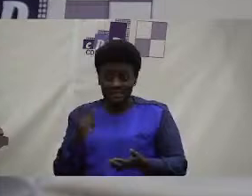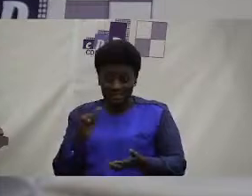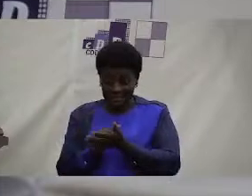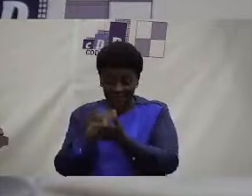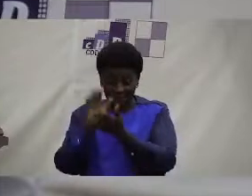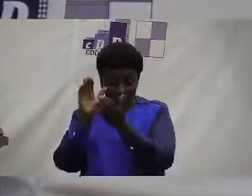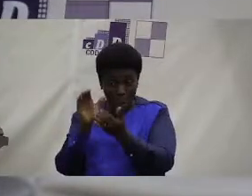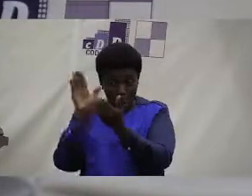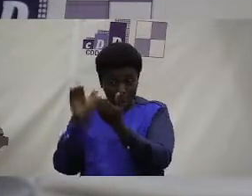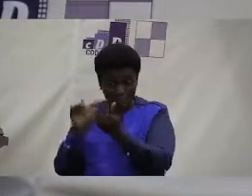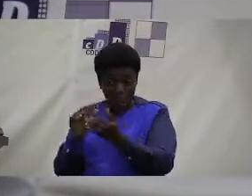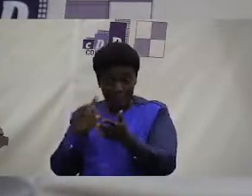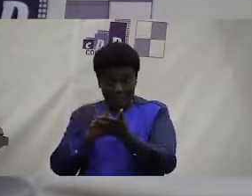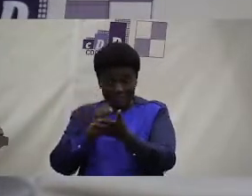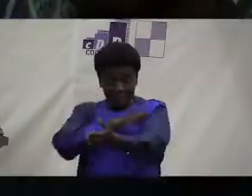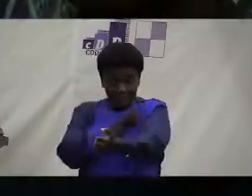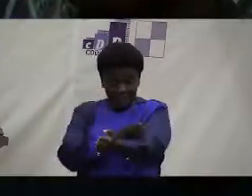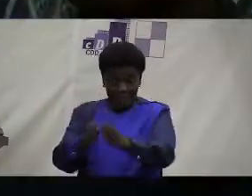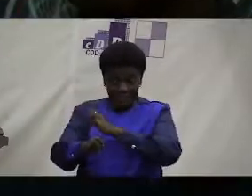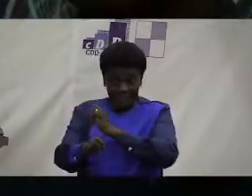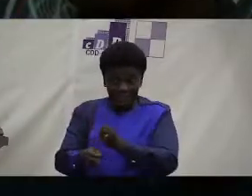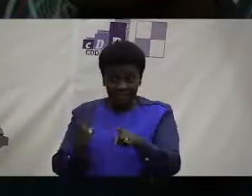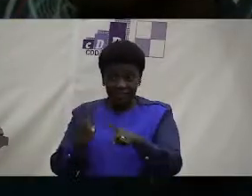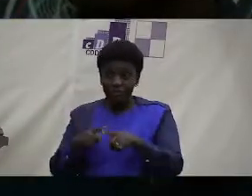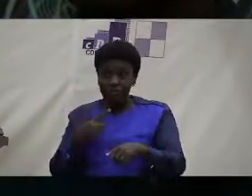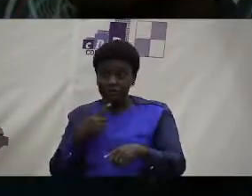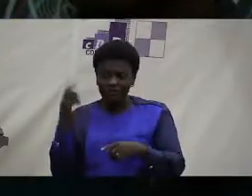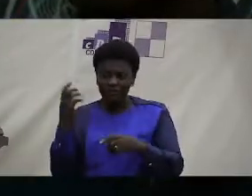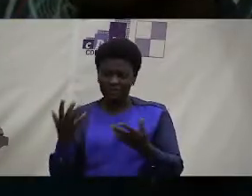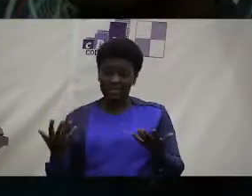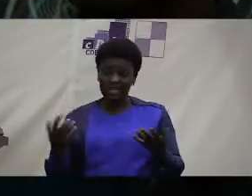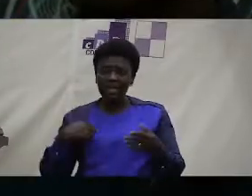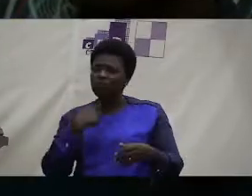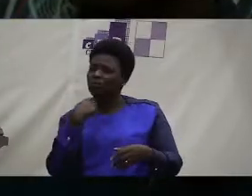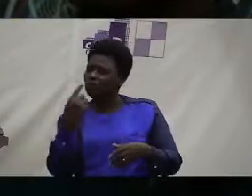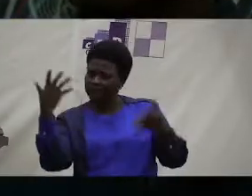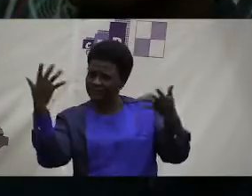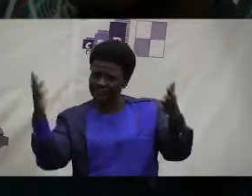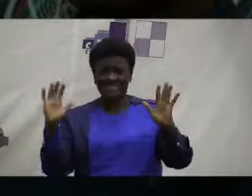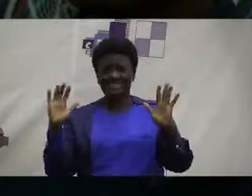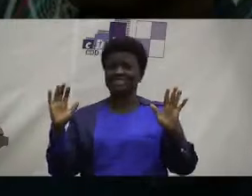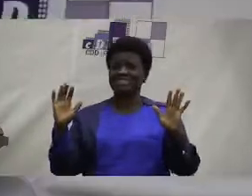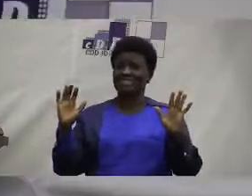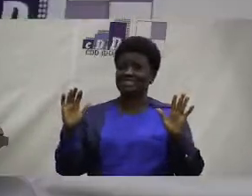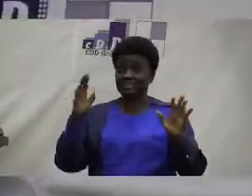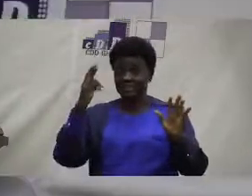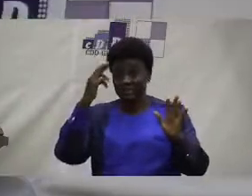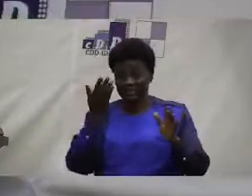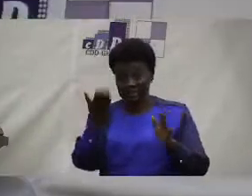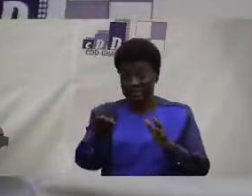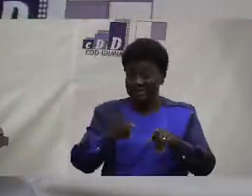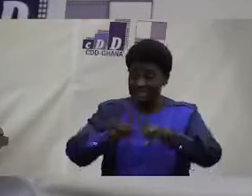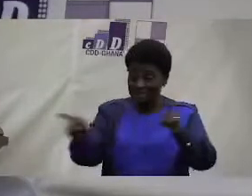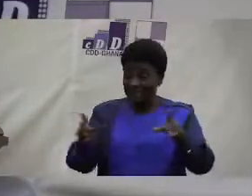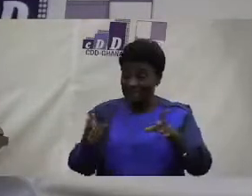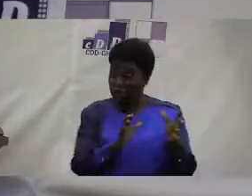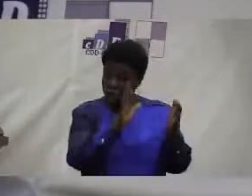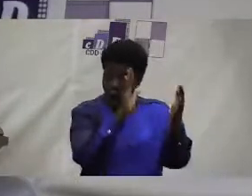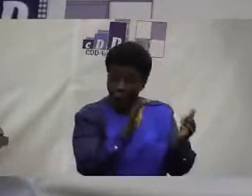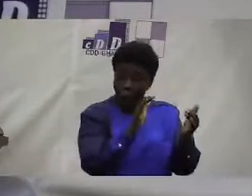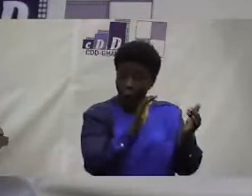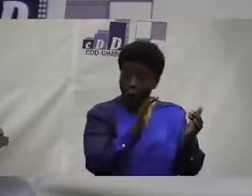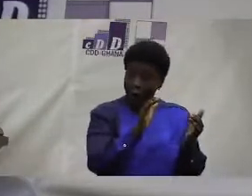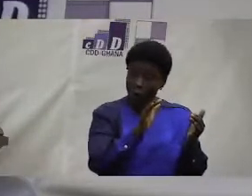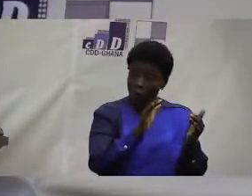That hope, that energy to fire on. And we have been told that there is a difference between hope